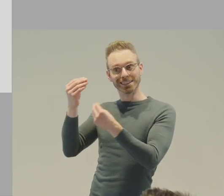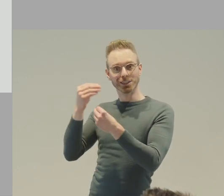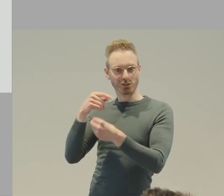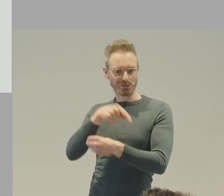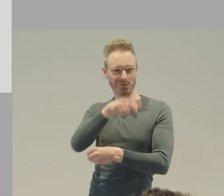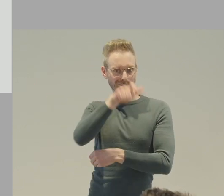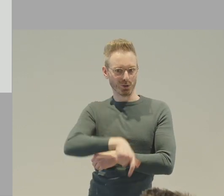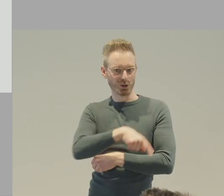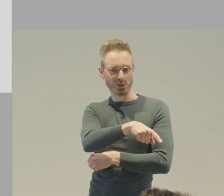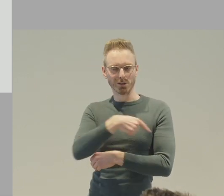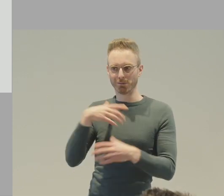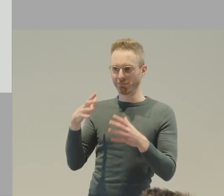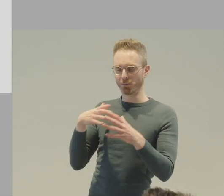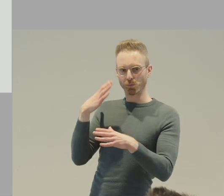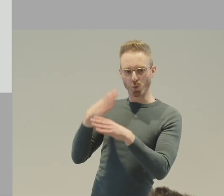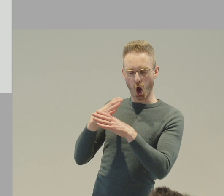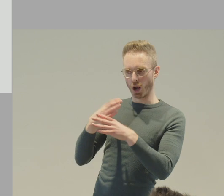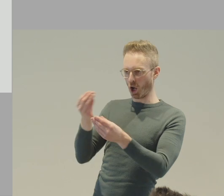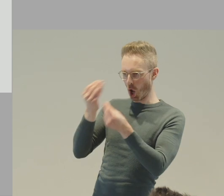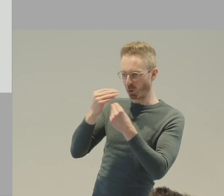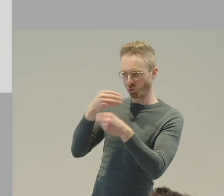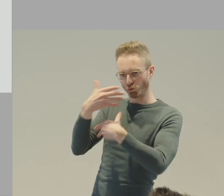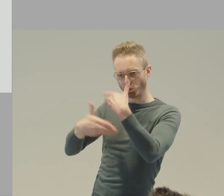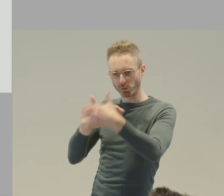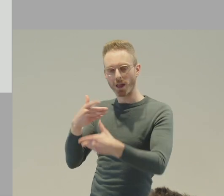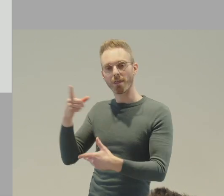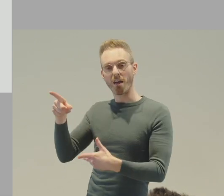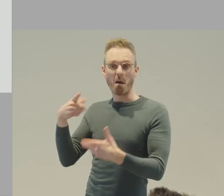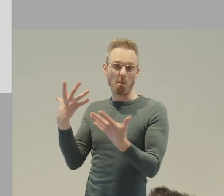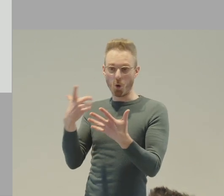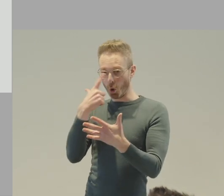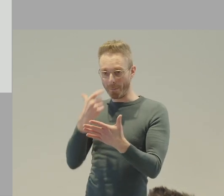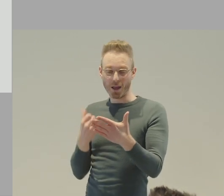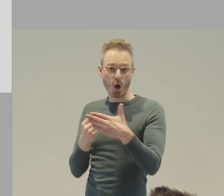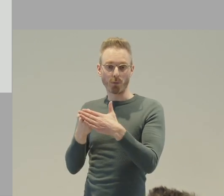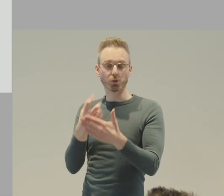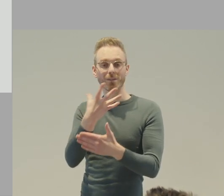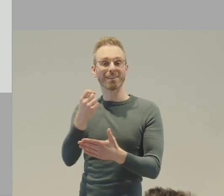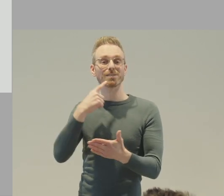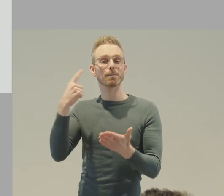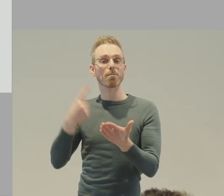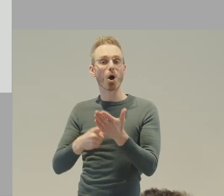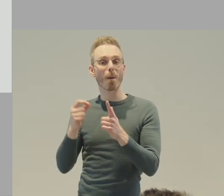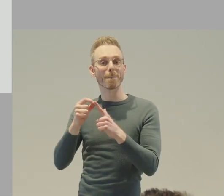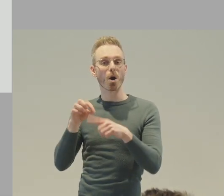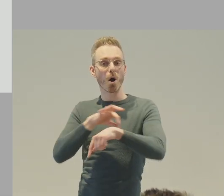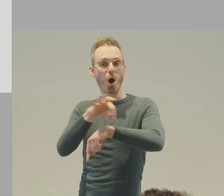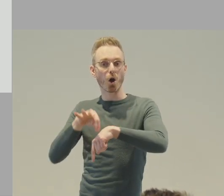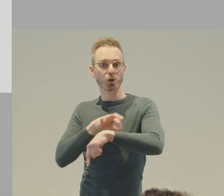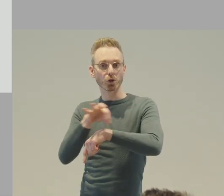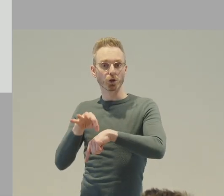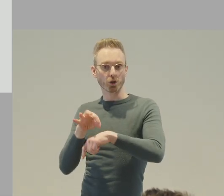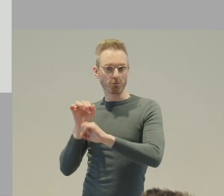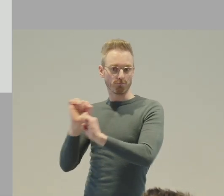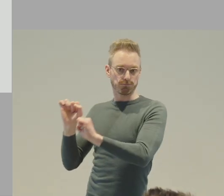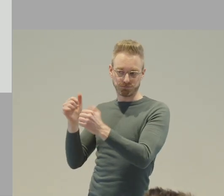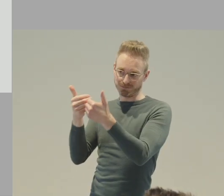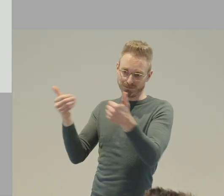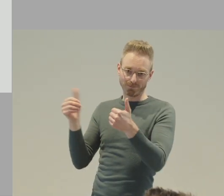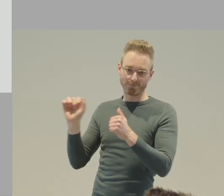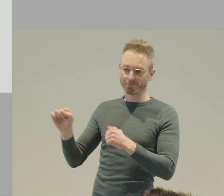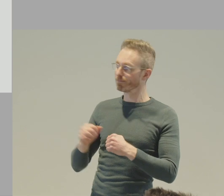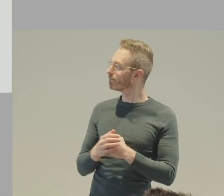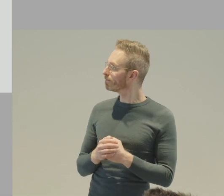levels for different types of support worker. Use the staff guide, and I'm going to flick through a few things. The one that I use the most is section